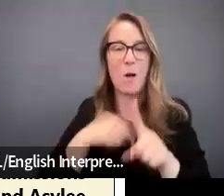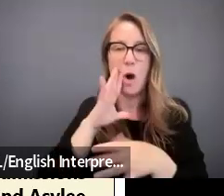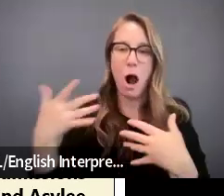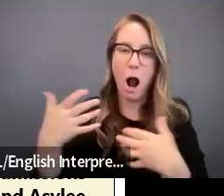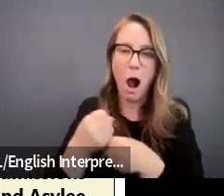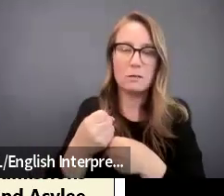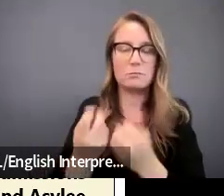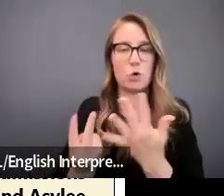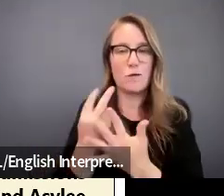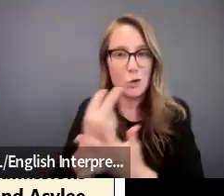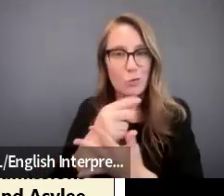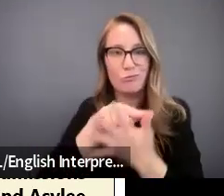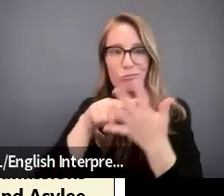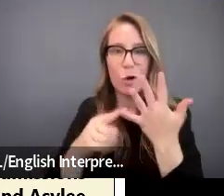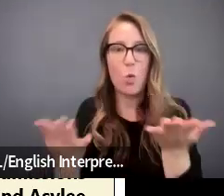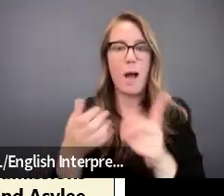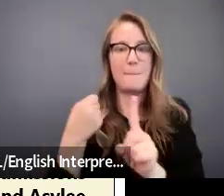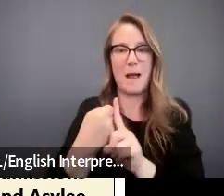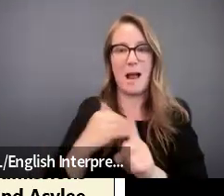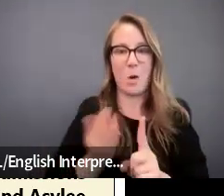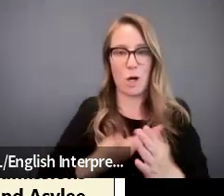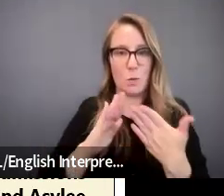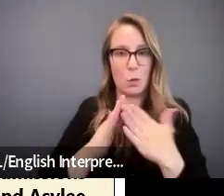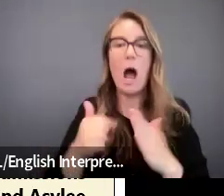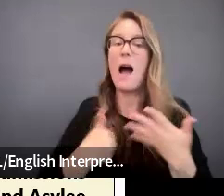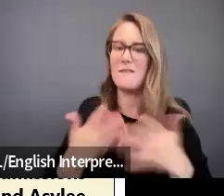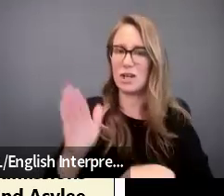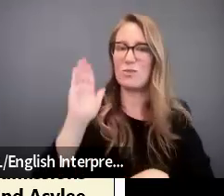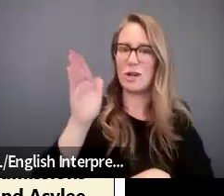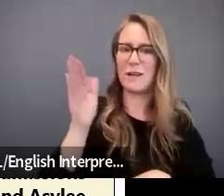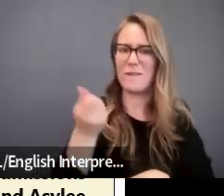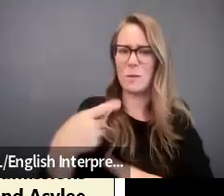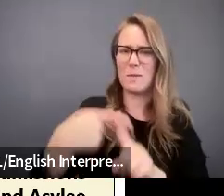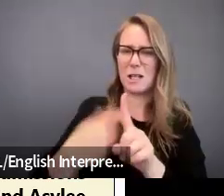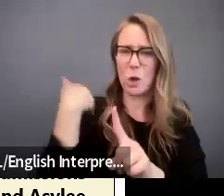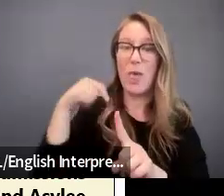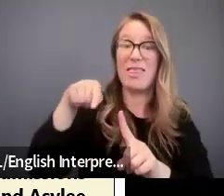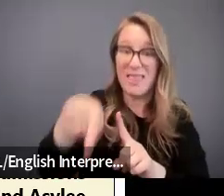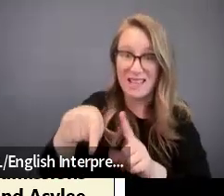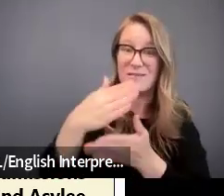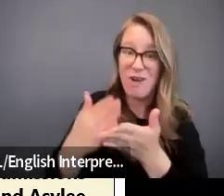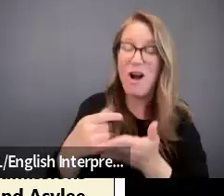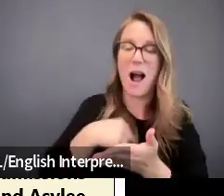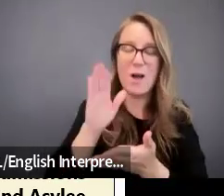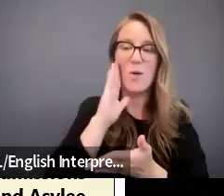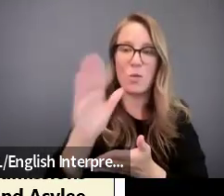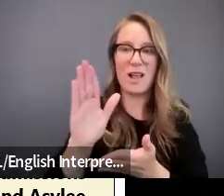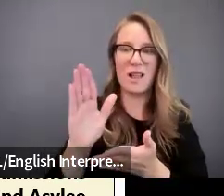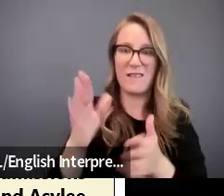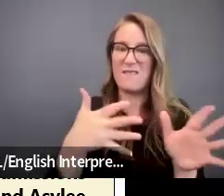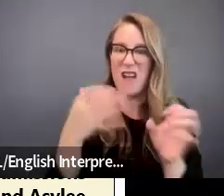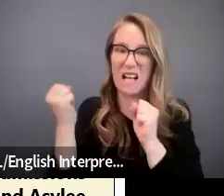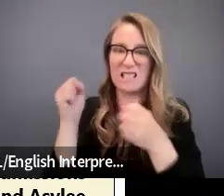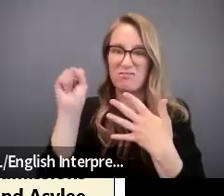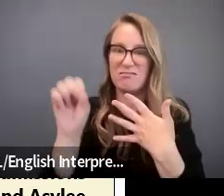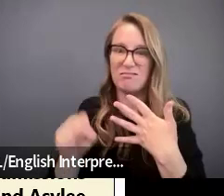high-level review of those impacting our community. And I did give a presentation a few months back on this portion, so I'm going to go through pretty fast,